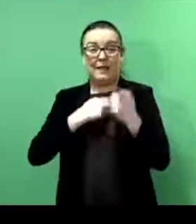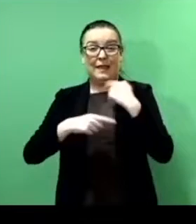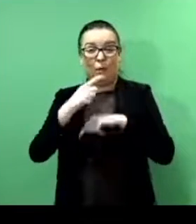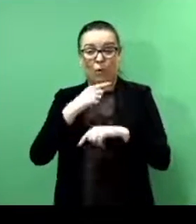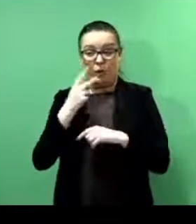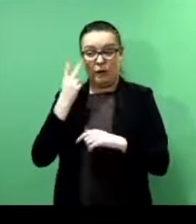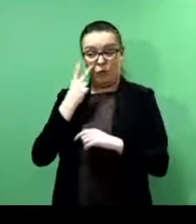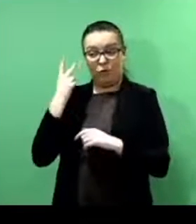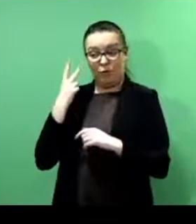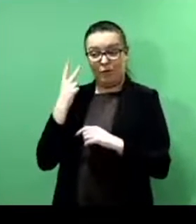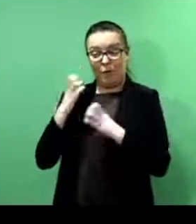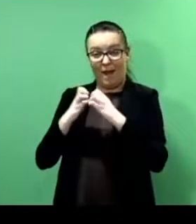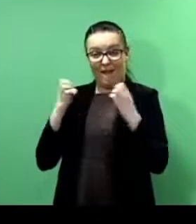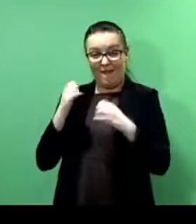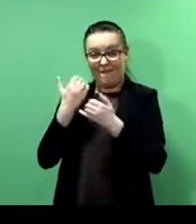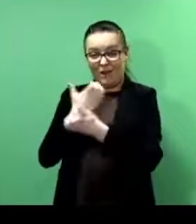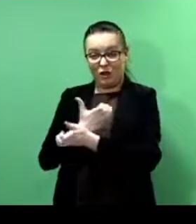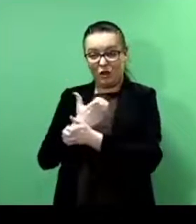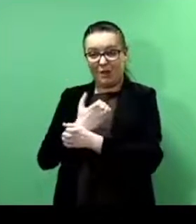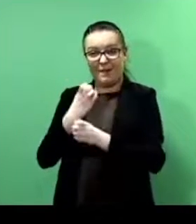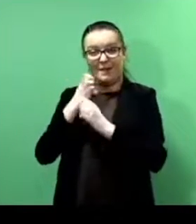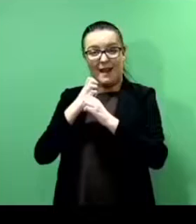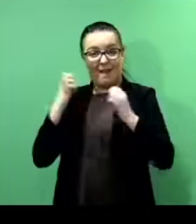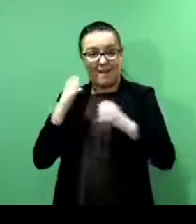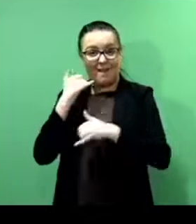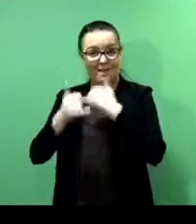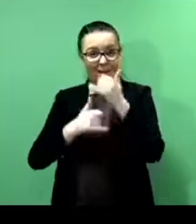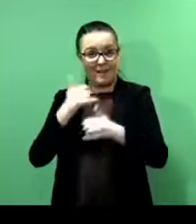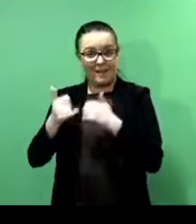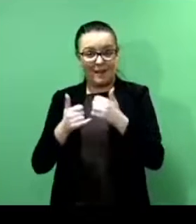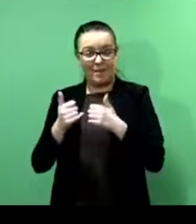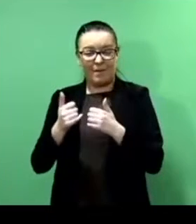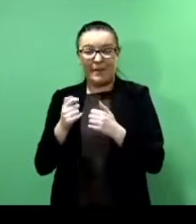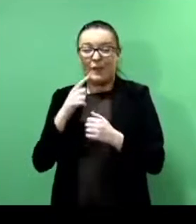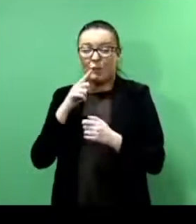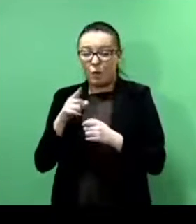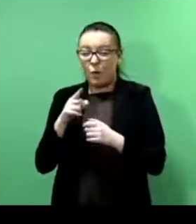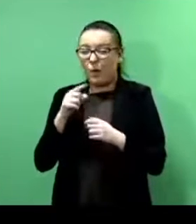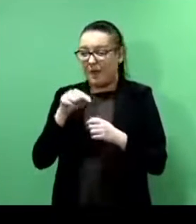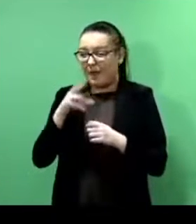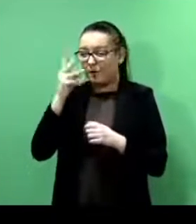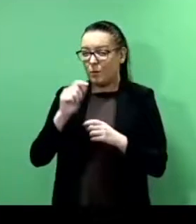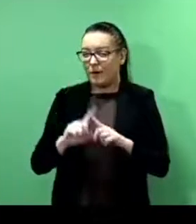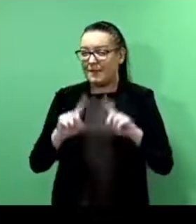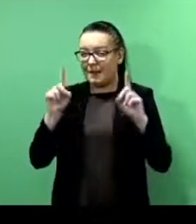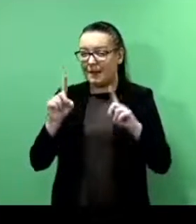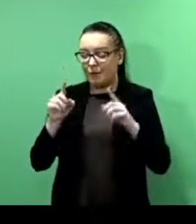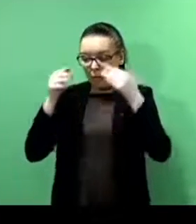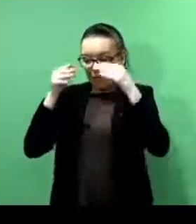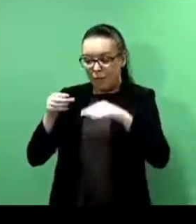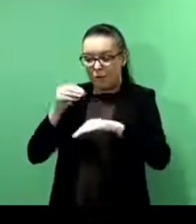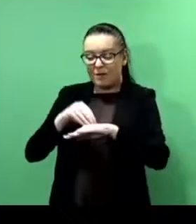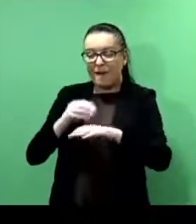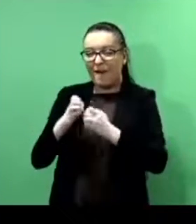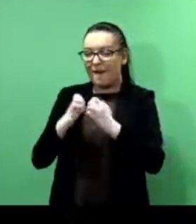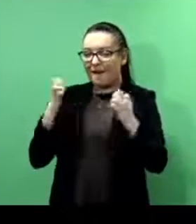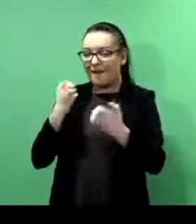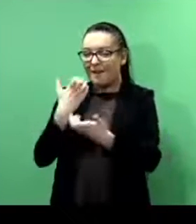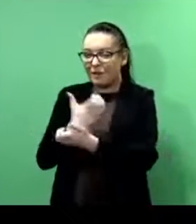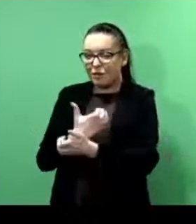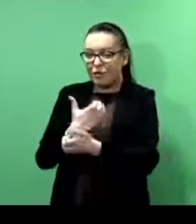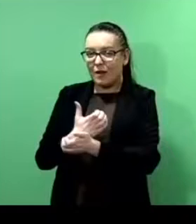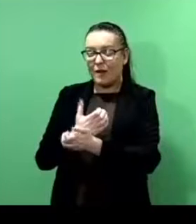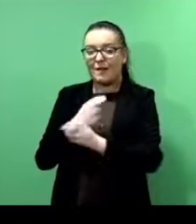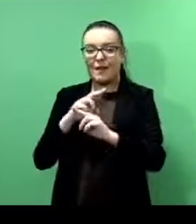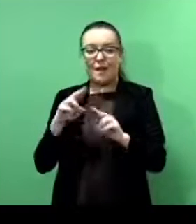every child every year. And again, that's unique. It's for every single child in the school. It is not just for the troublesome one, it's not just for the children